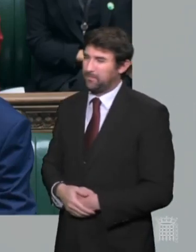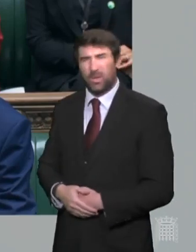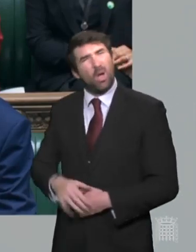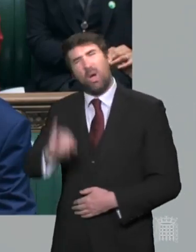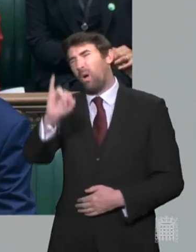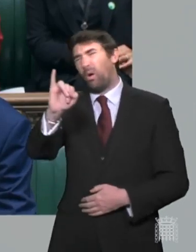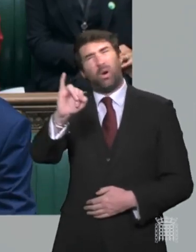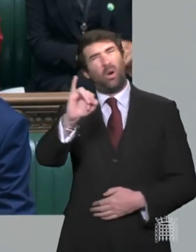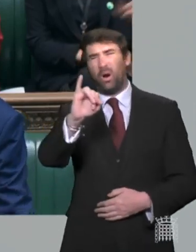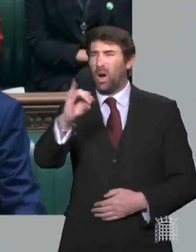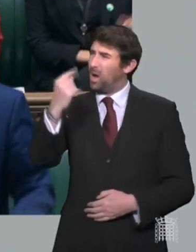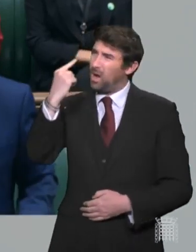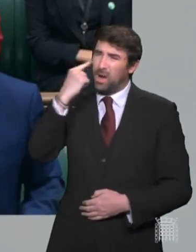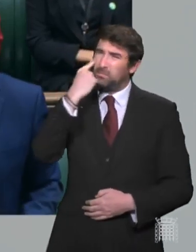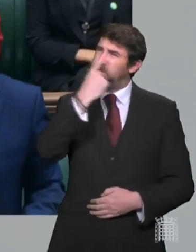is.